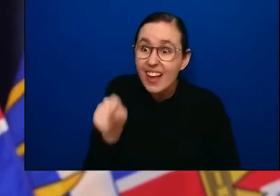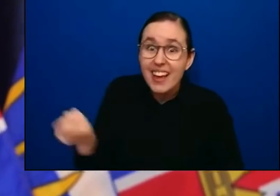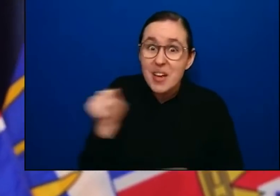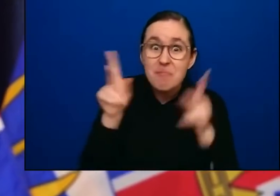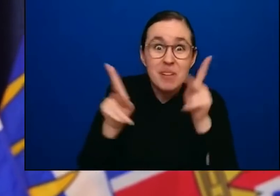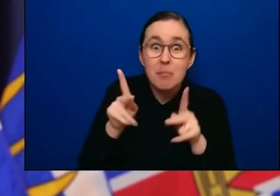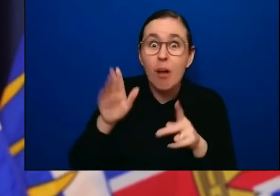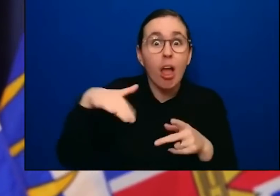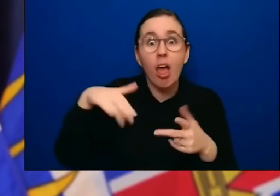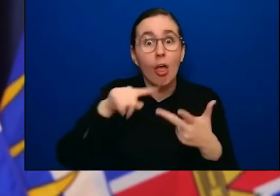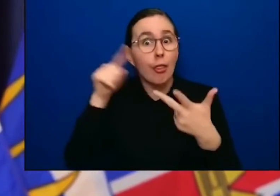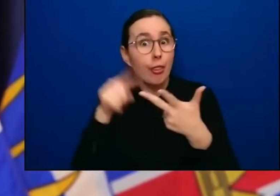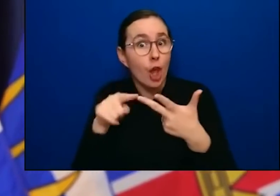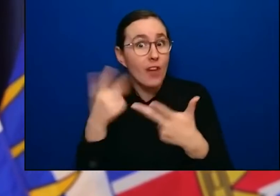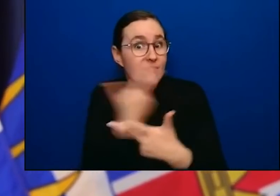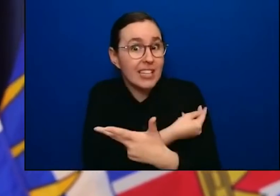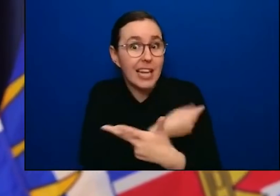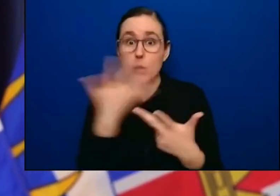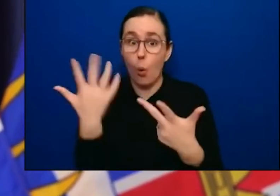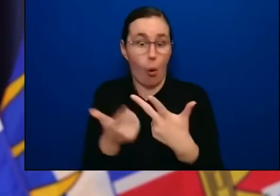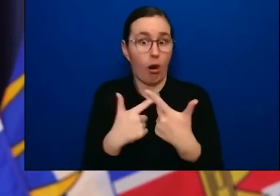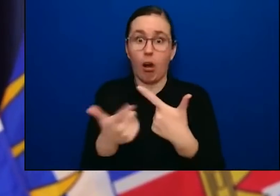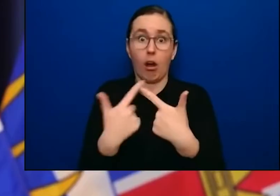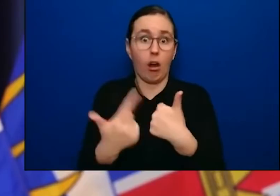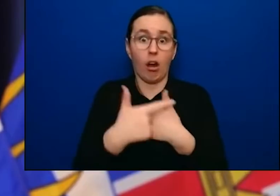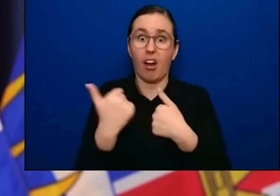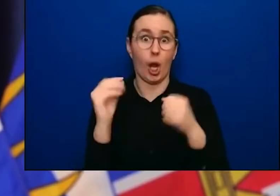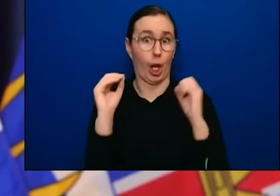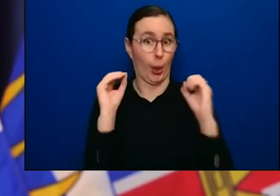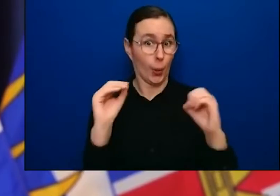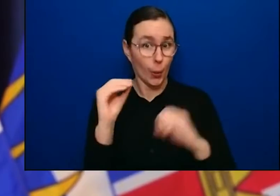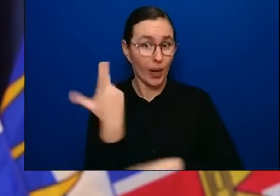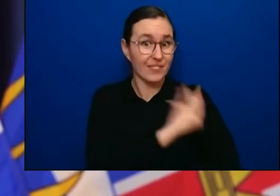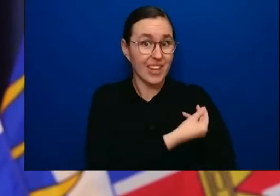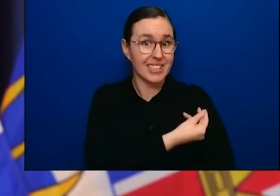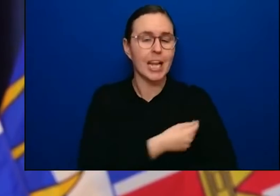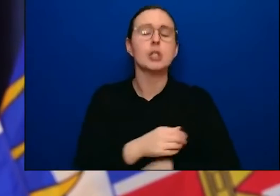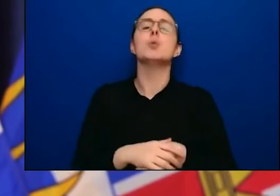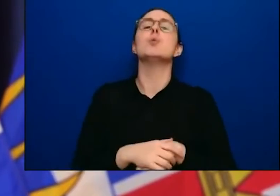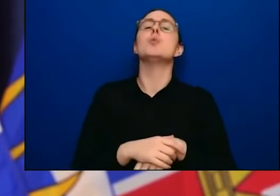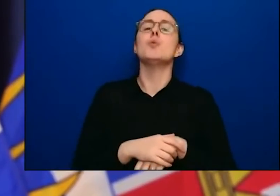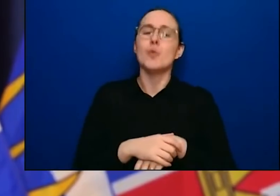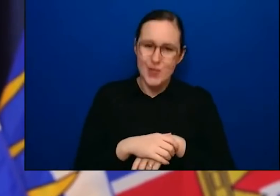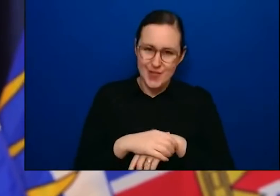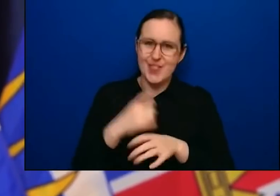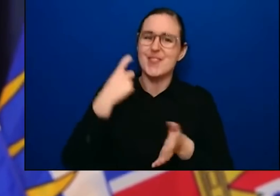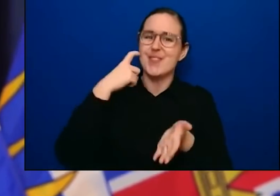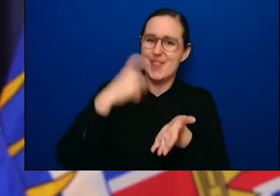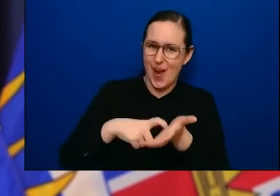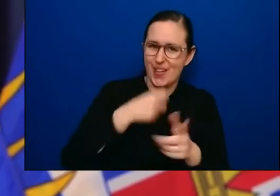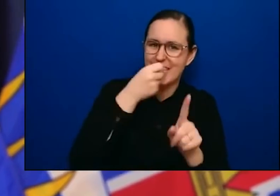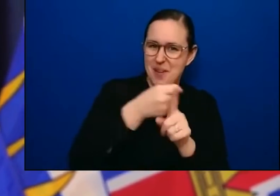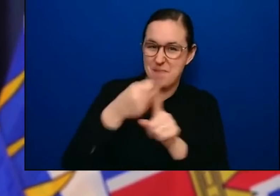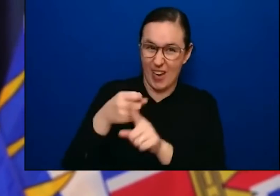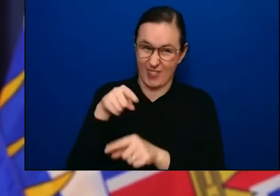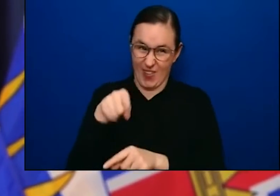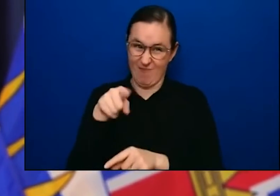so that's important too as one of the drivers in some communities. Rob, do you have a